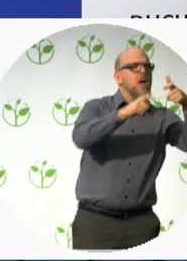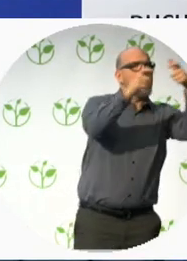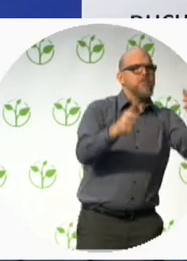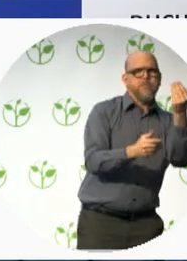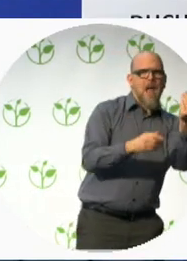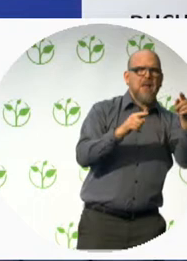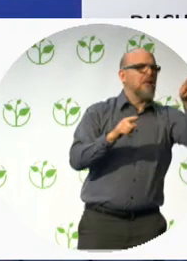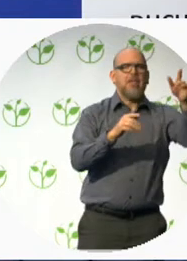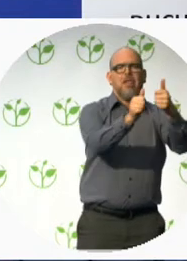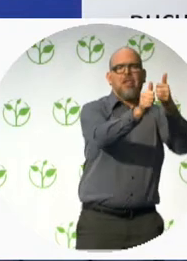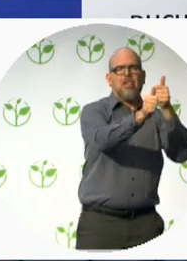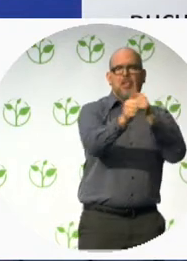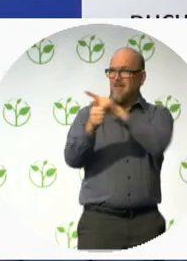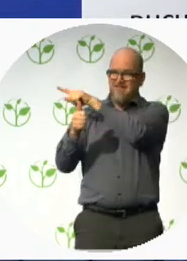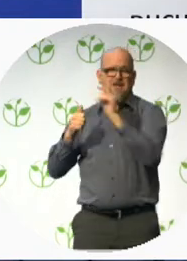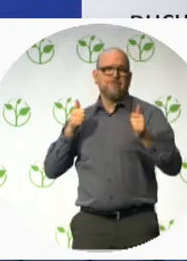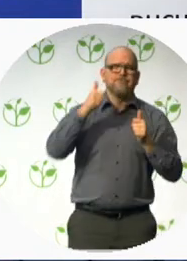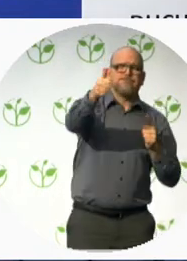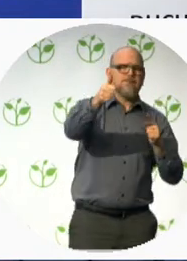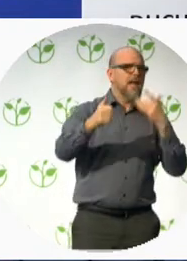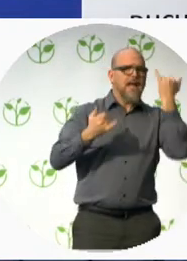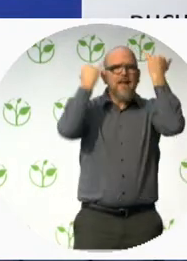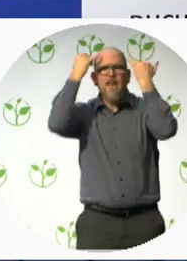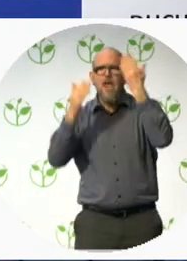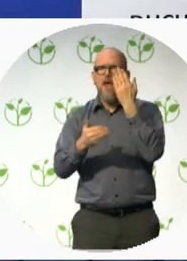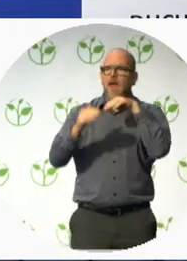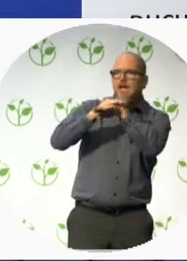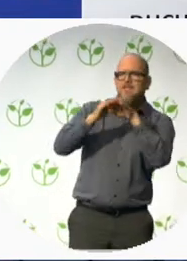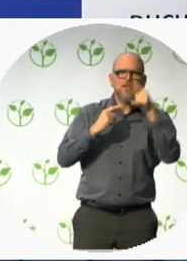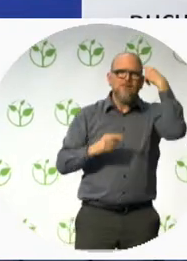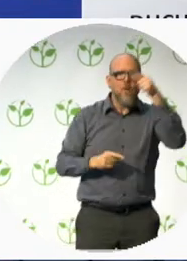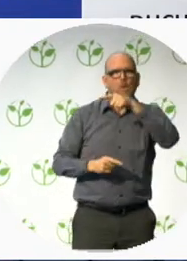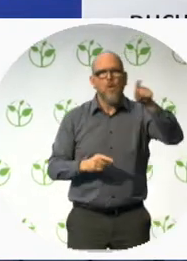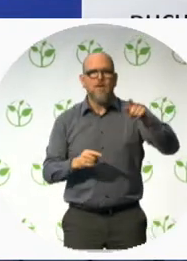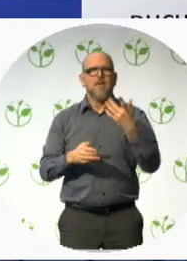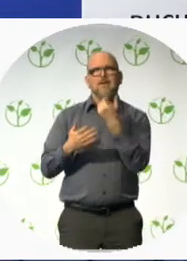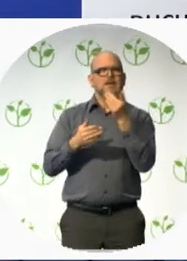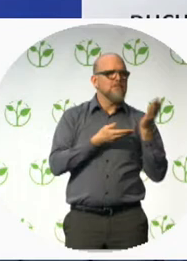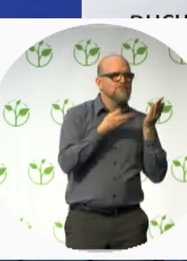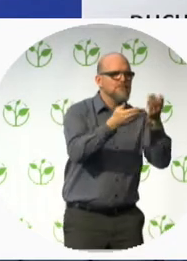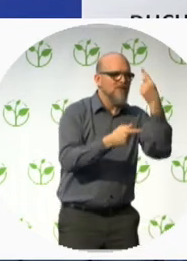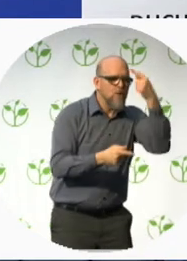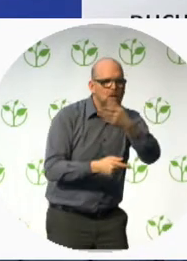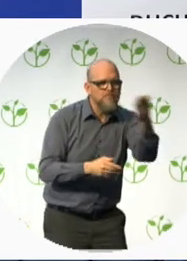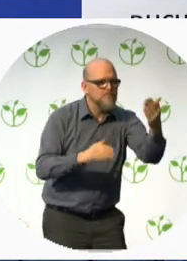to further improve usability of our existing digital services. In fact